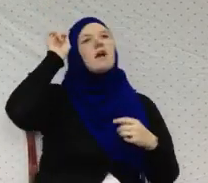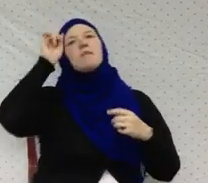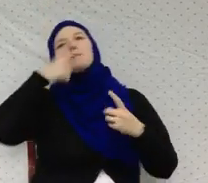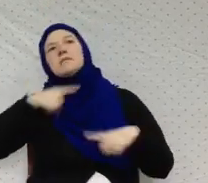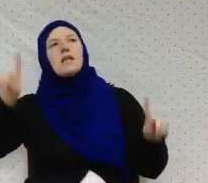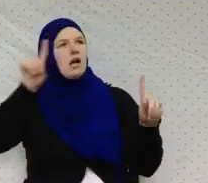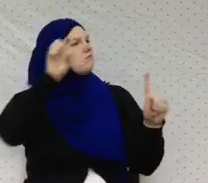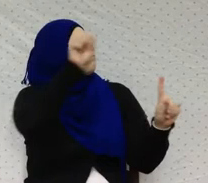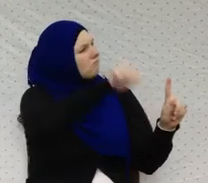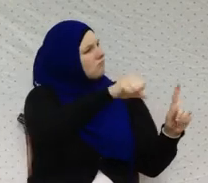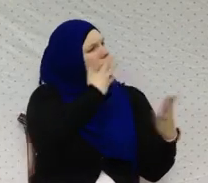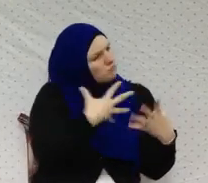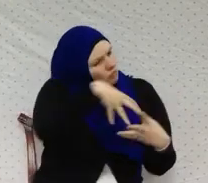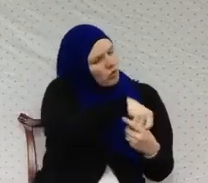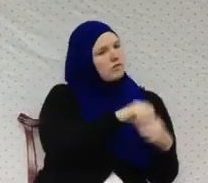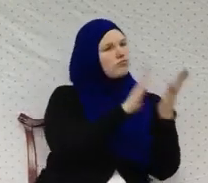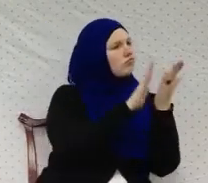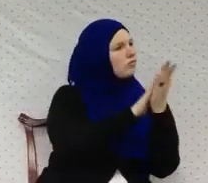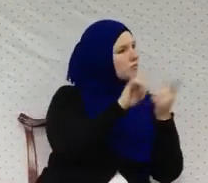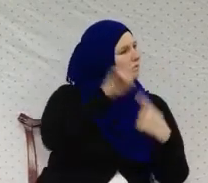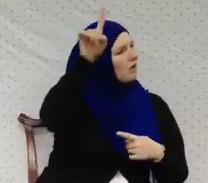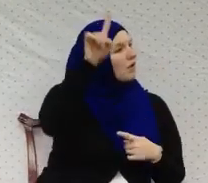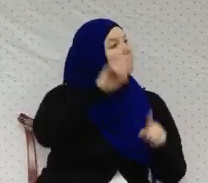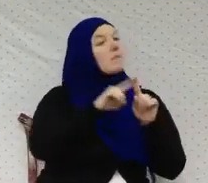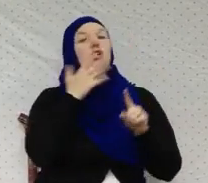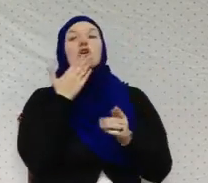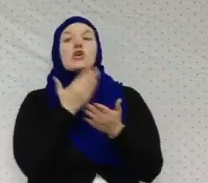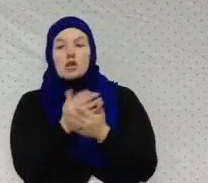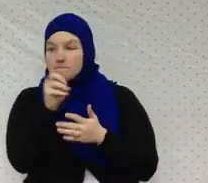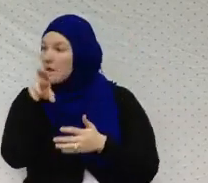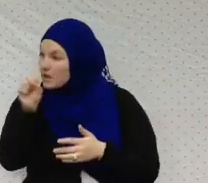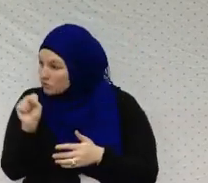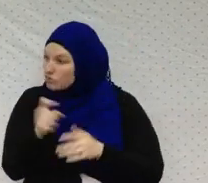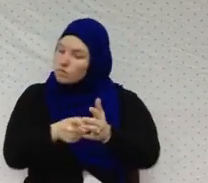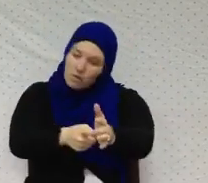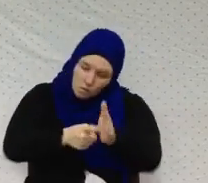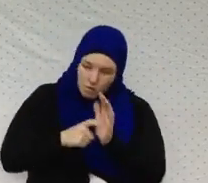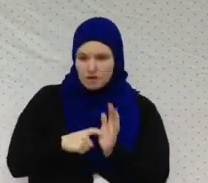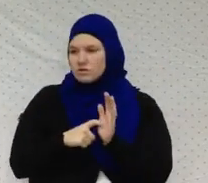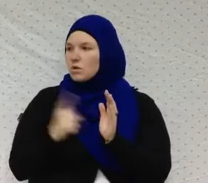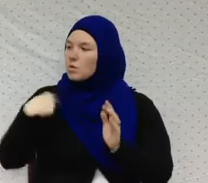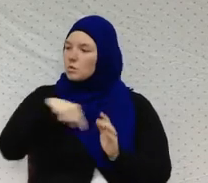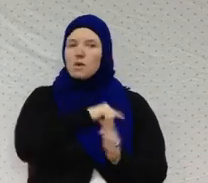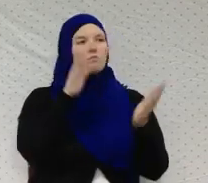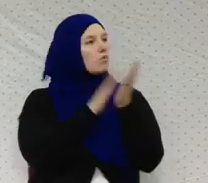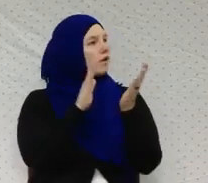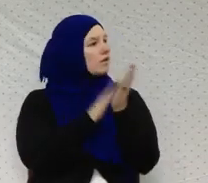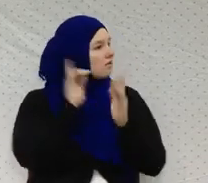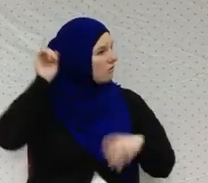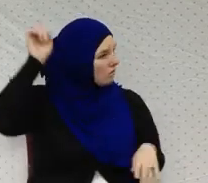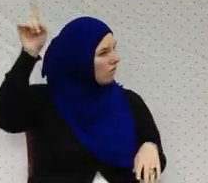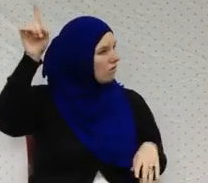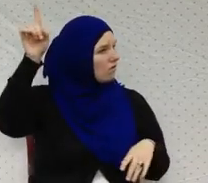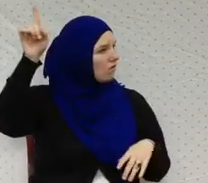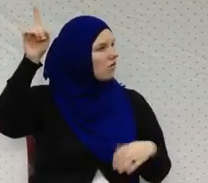Allah. And definitely, that is a form of praise. But good manners require that